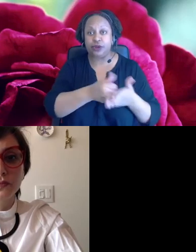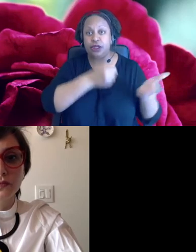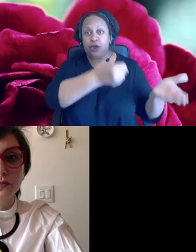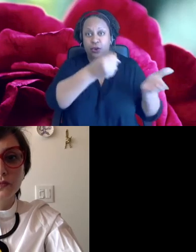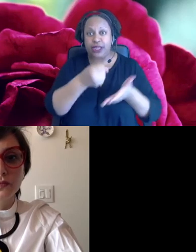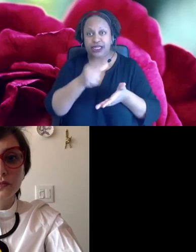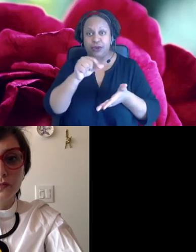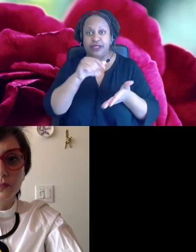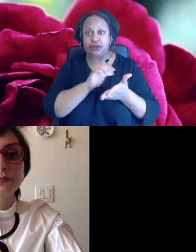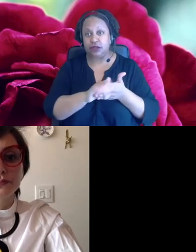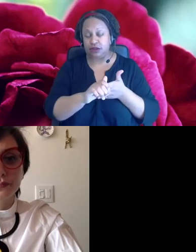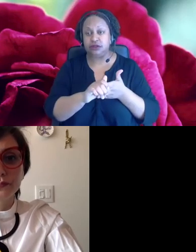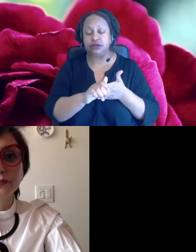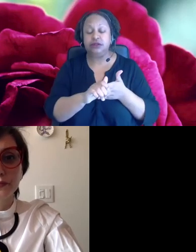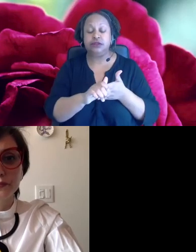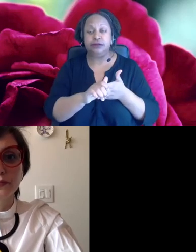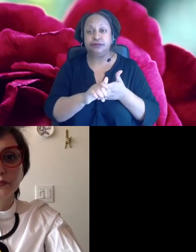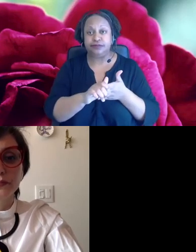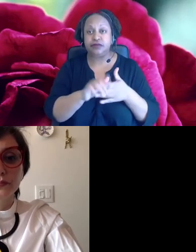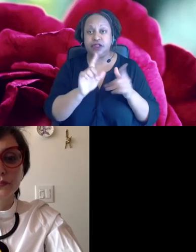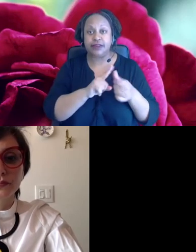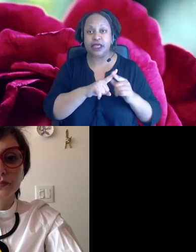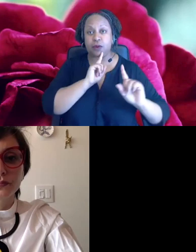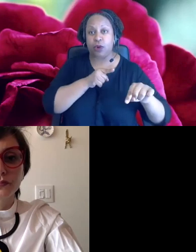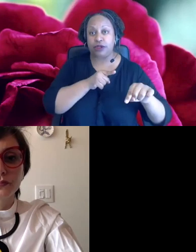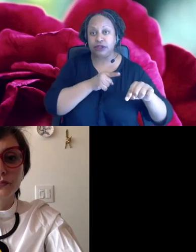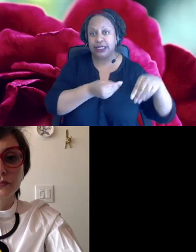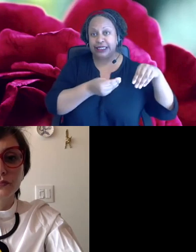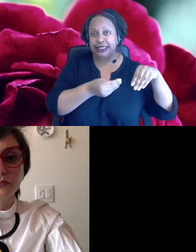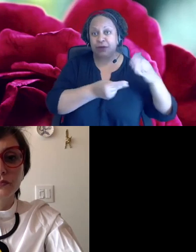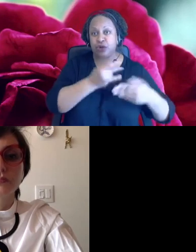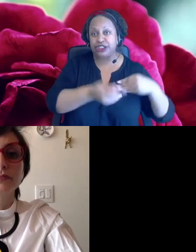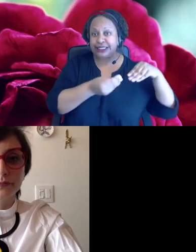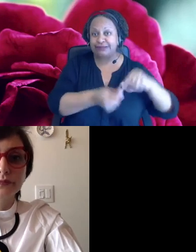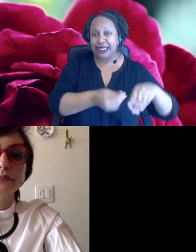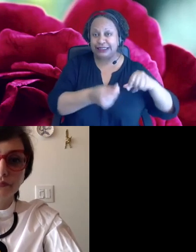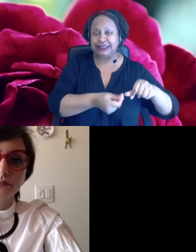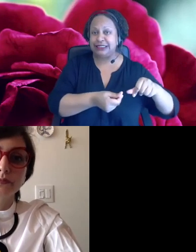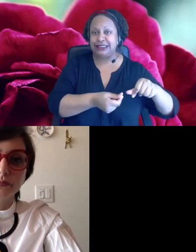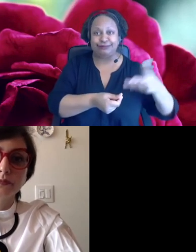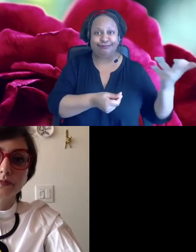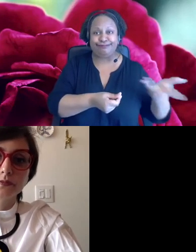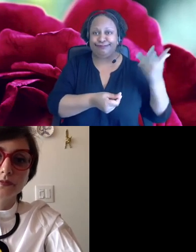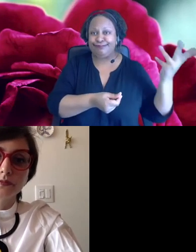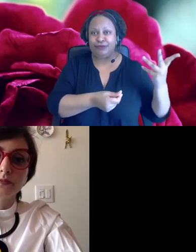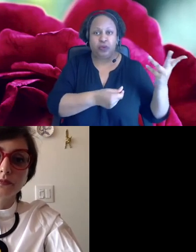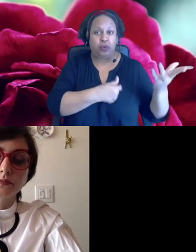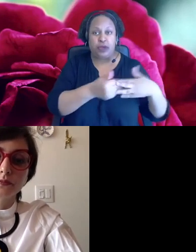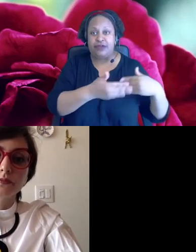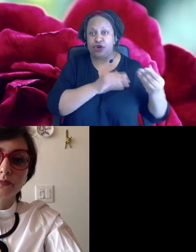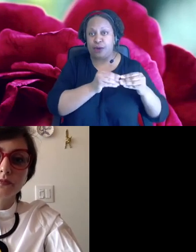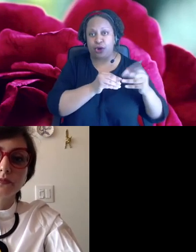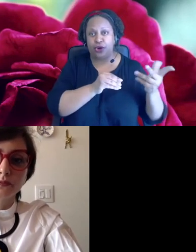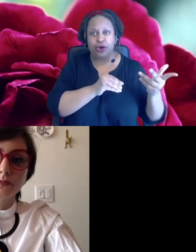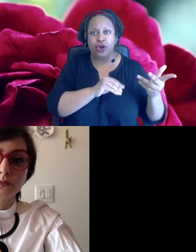example, 20,000. Then it would report, project expenses of whatever the number I gave,